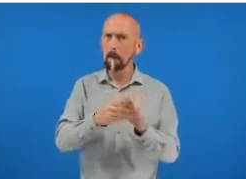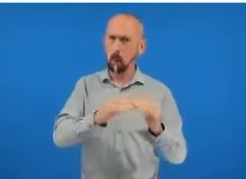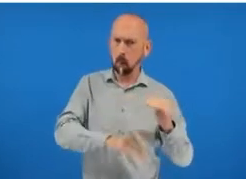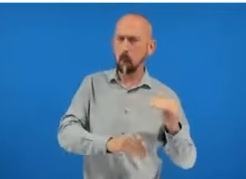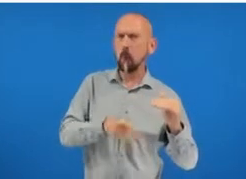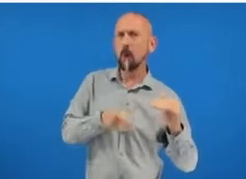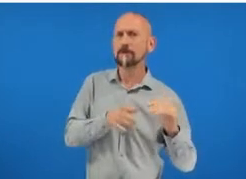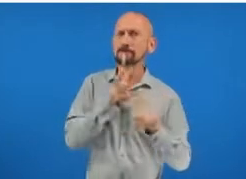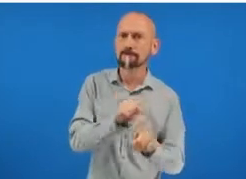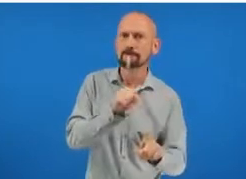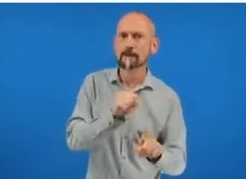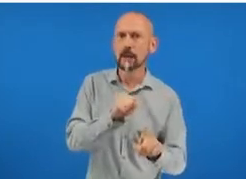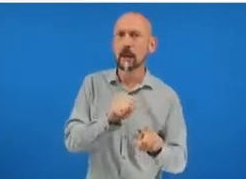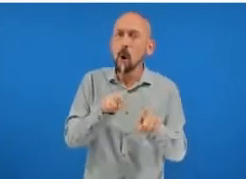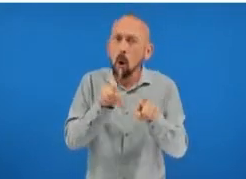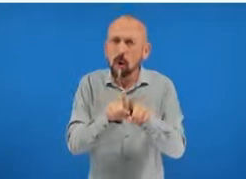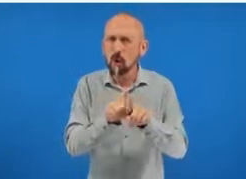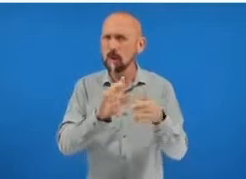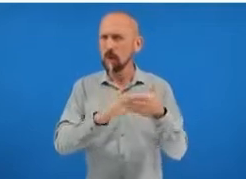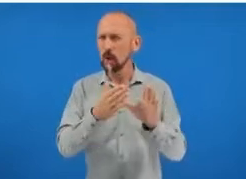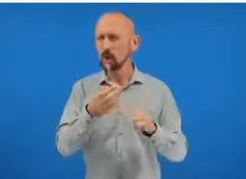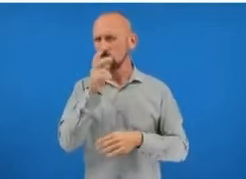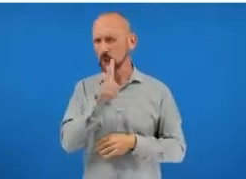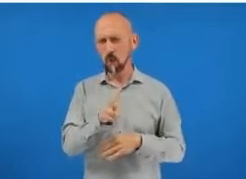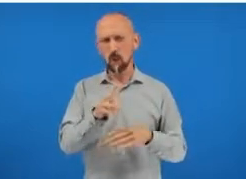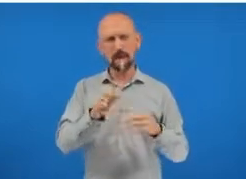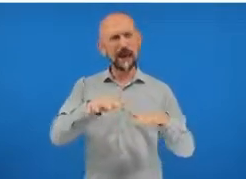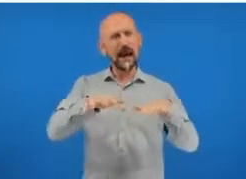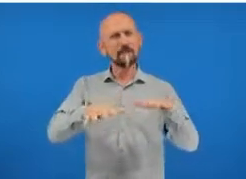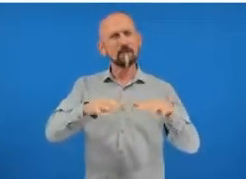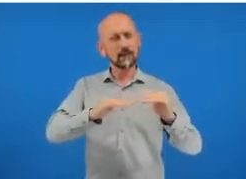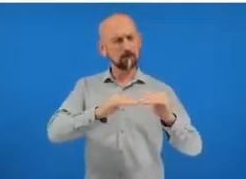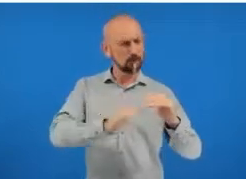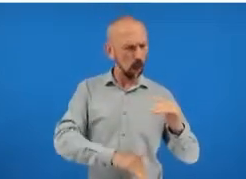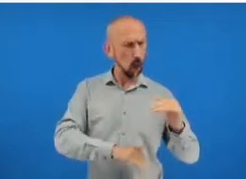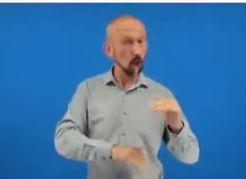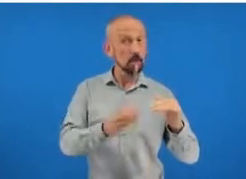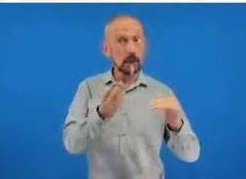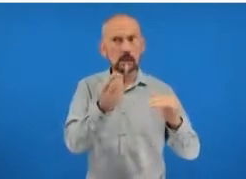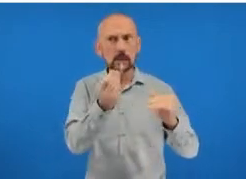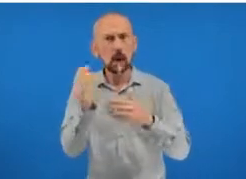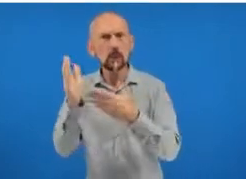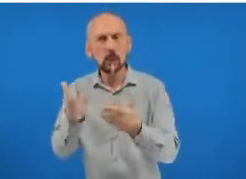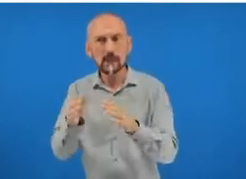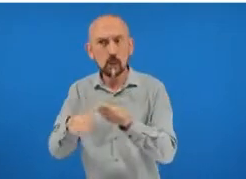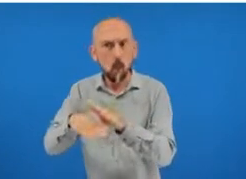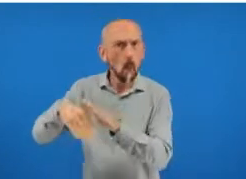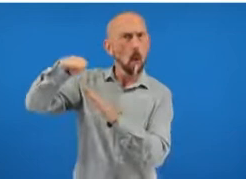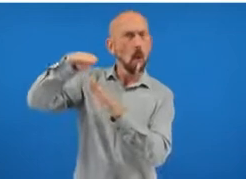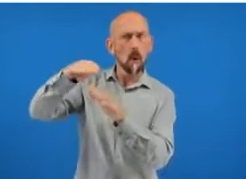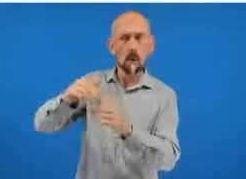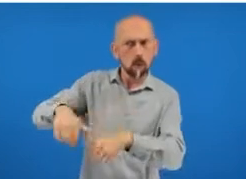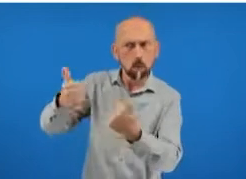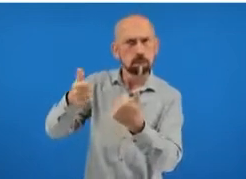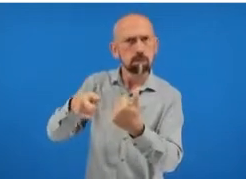while on average we were well below what we hoped for, there were some services that were doing very well. And we could study